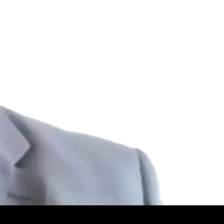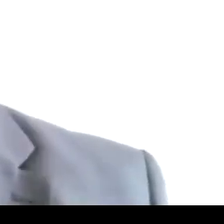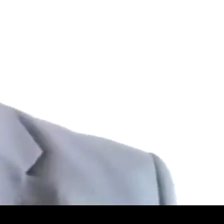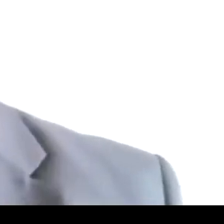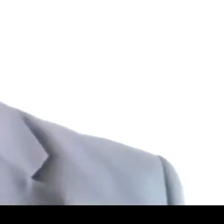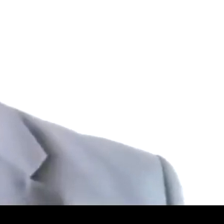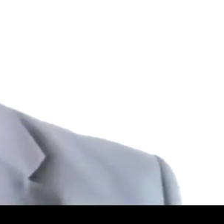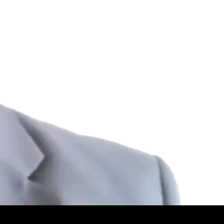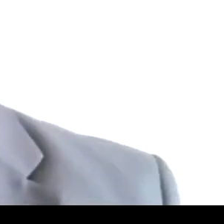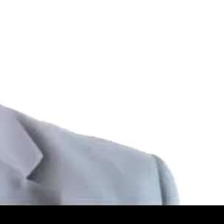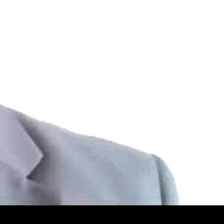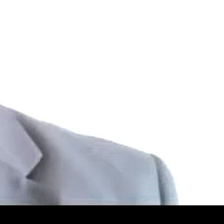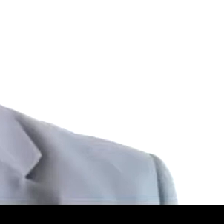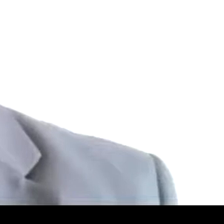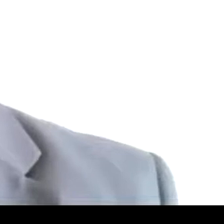gonna